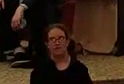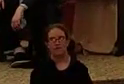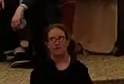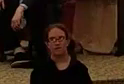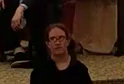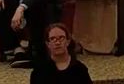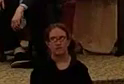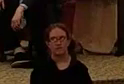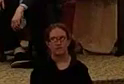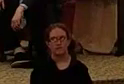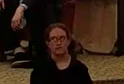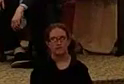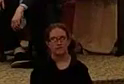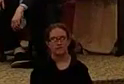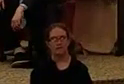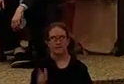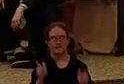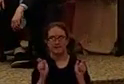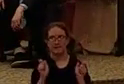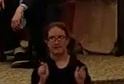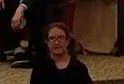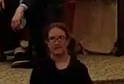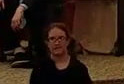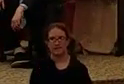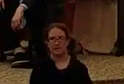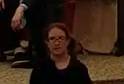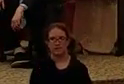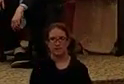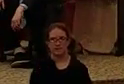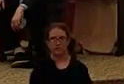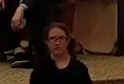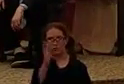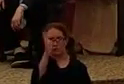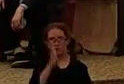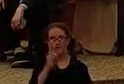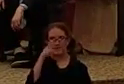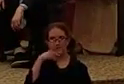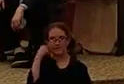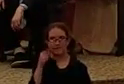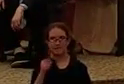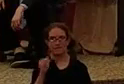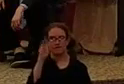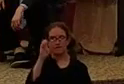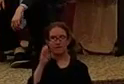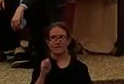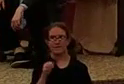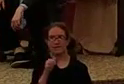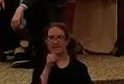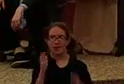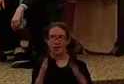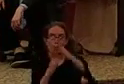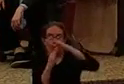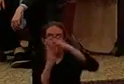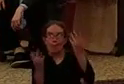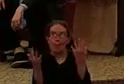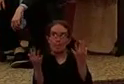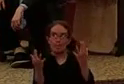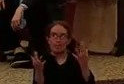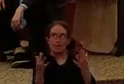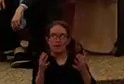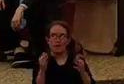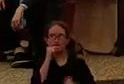But all of a sudden, God said, Abram said, wait a minute, wait.